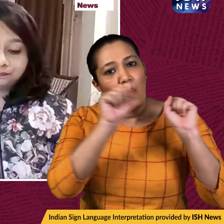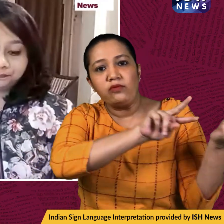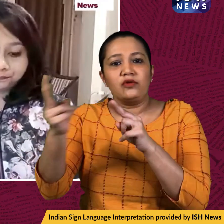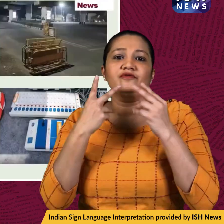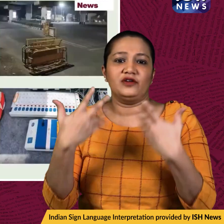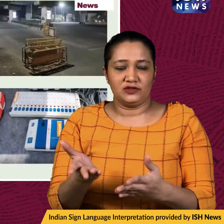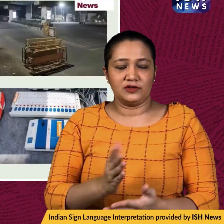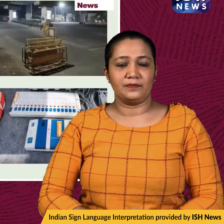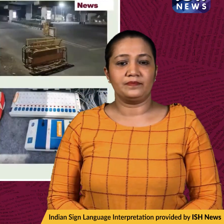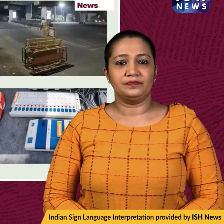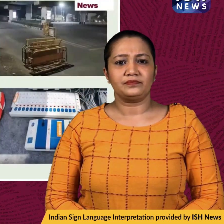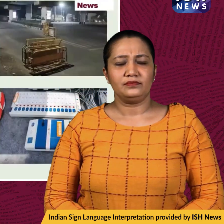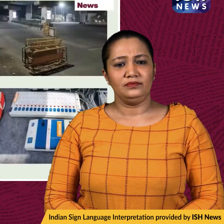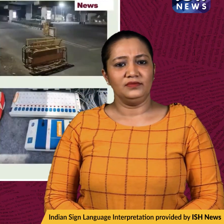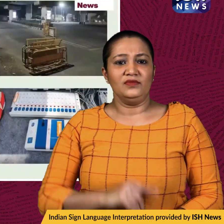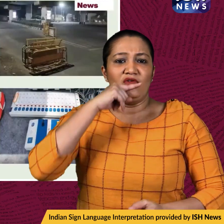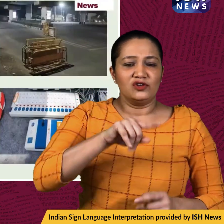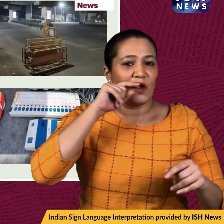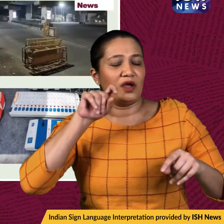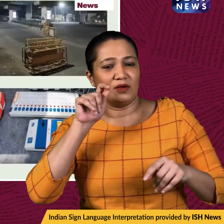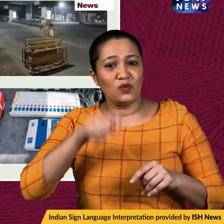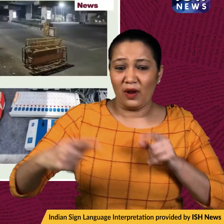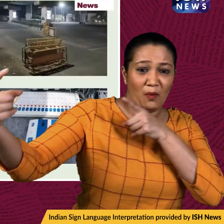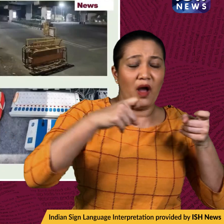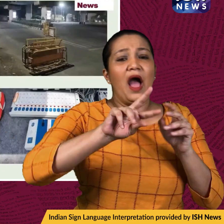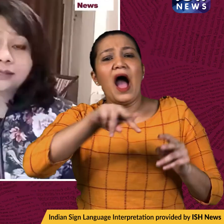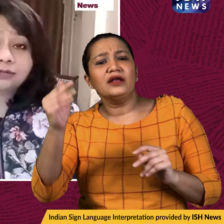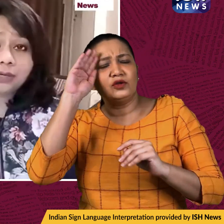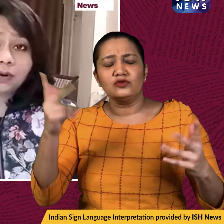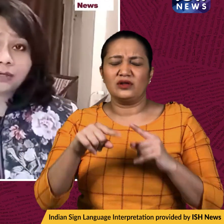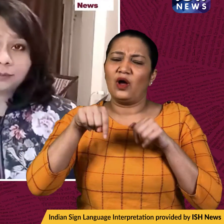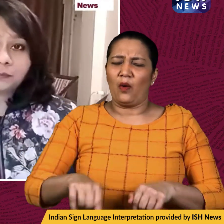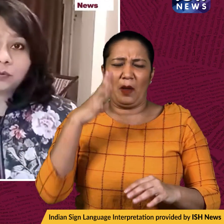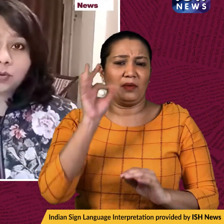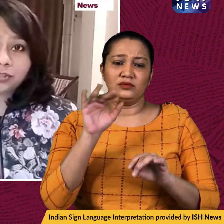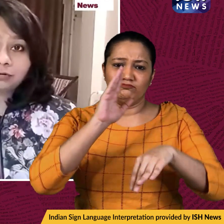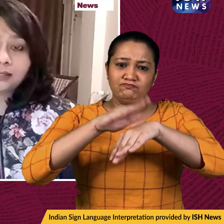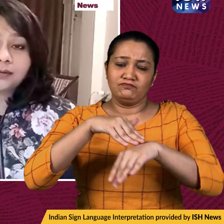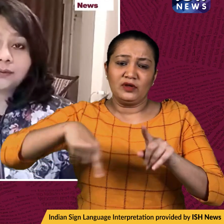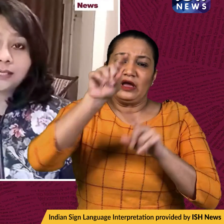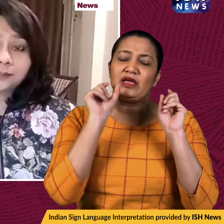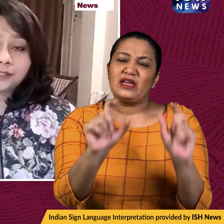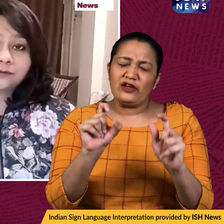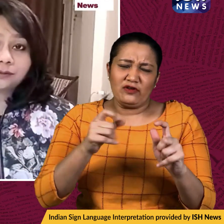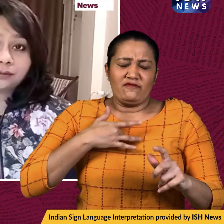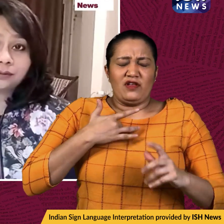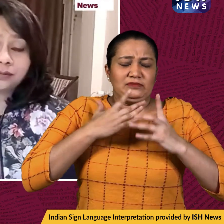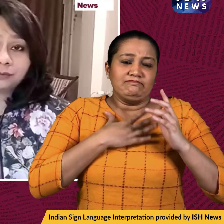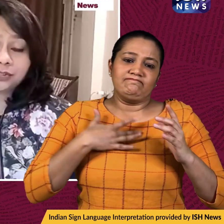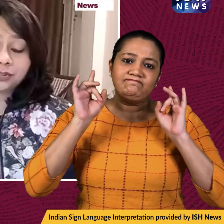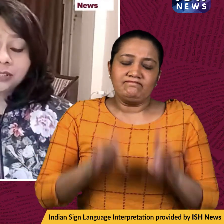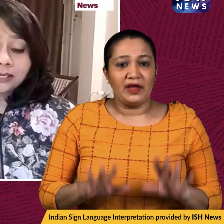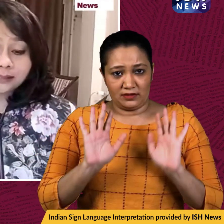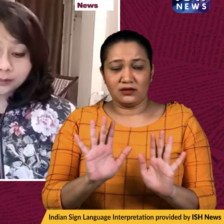Ukraine. Away from Russia's invasion of Ukraine, in other news, and a trigger warning for people who are watching right now, the next piece